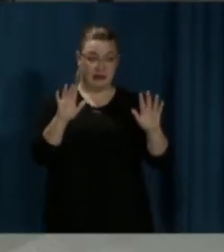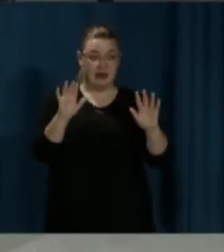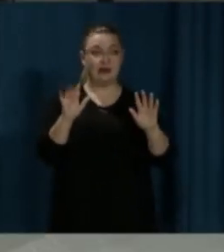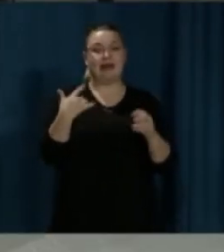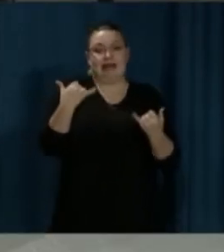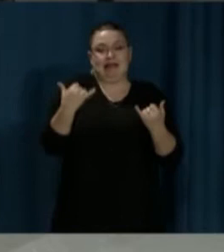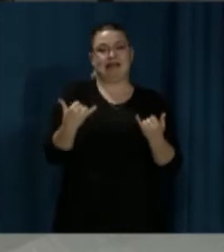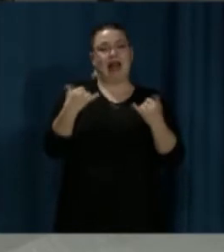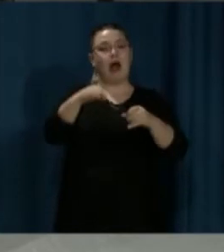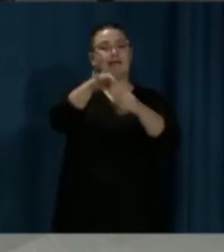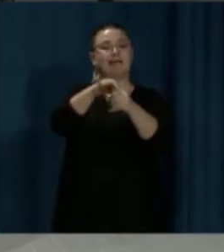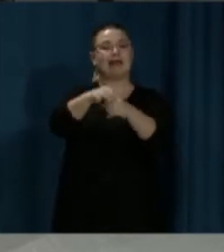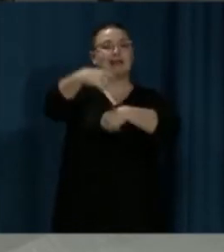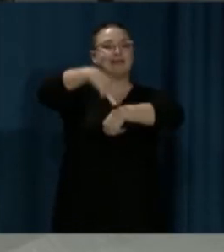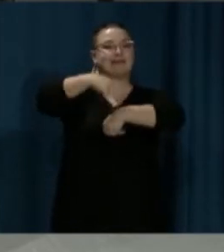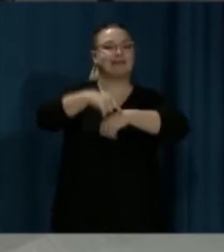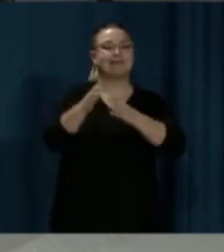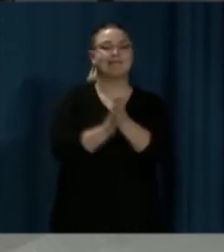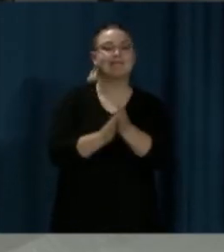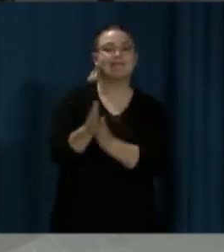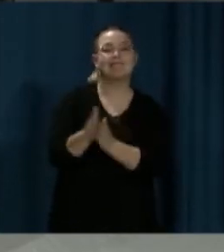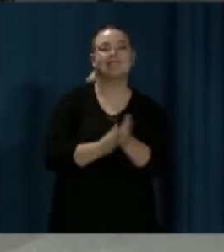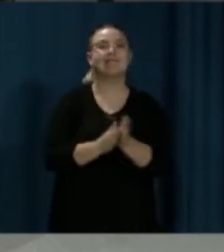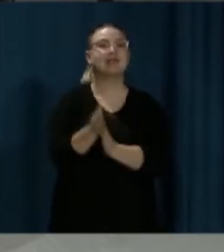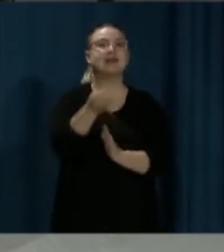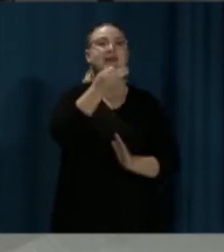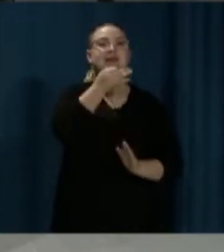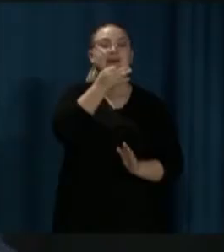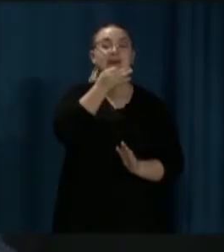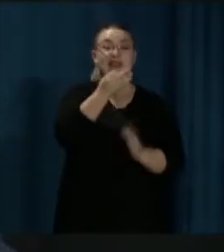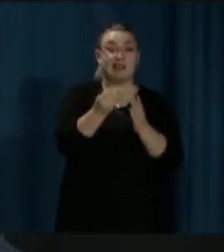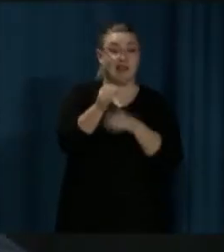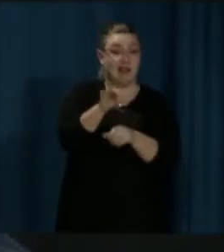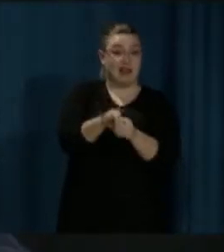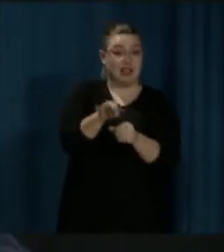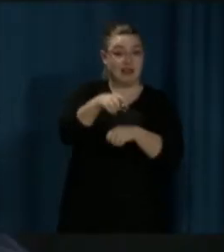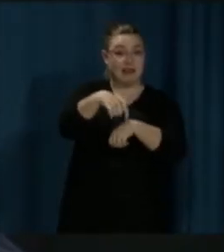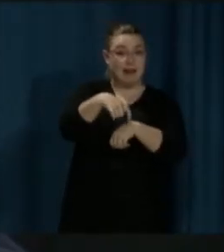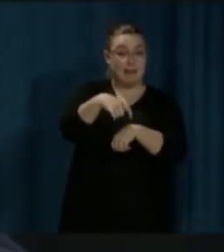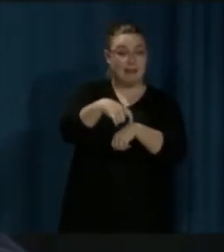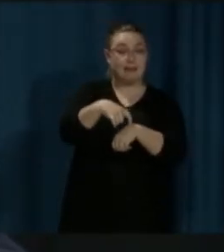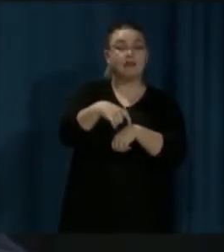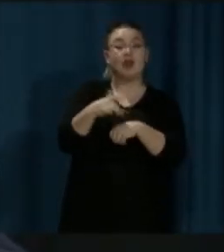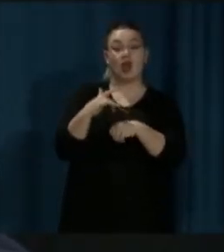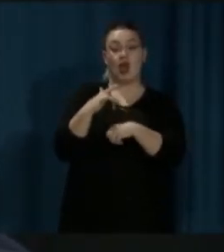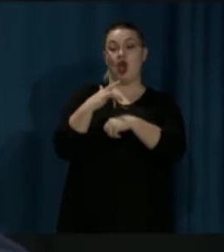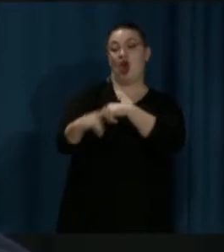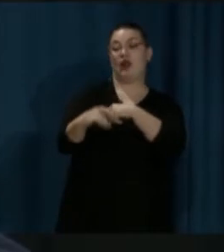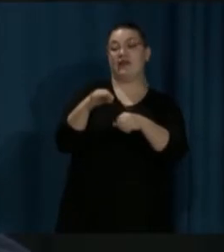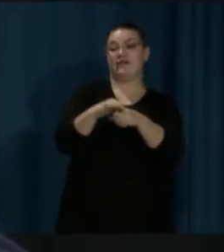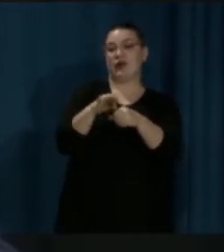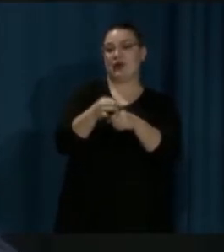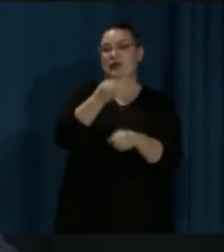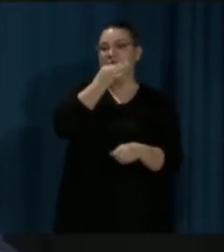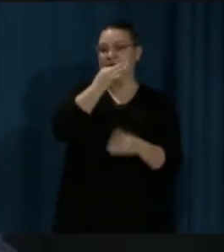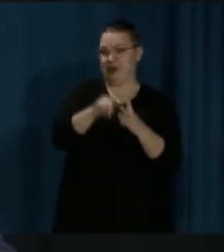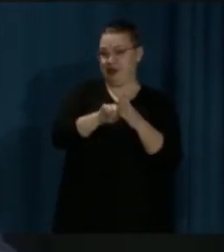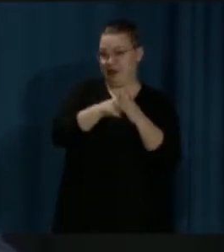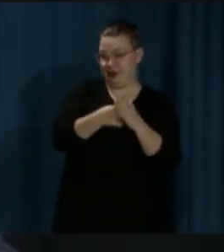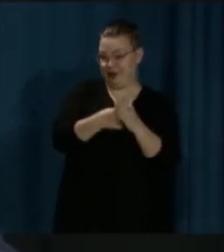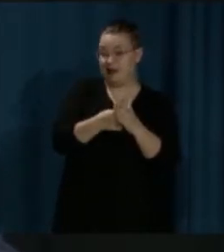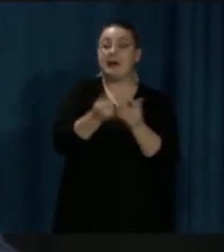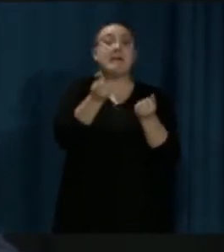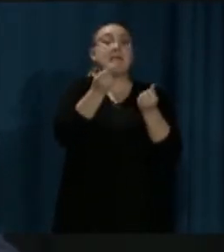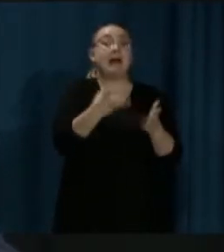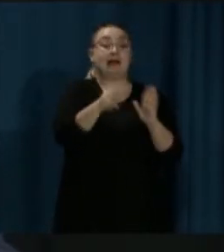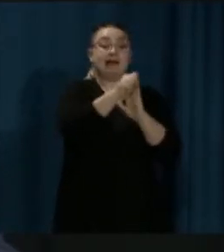election season and we've got an election maybe ahead of us, and early voting is about to start. So several states,